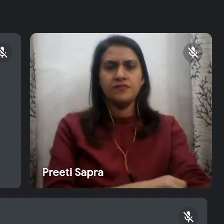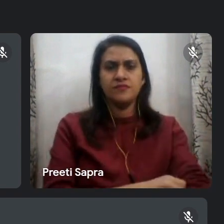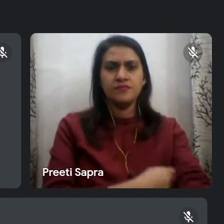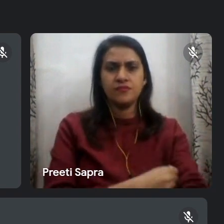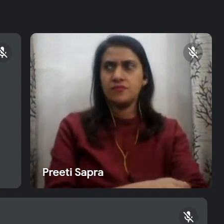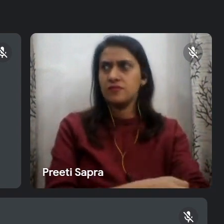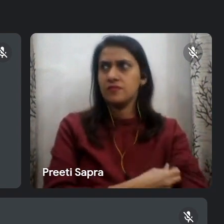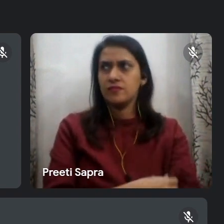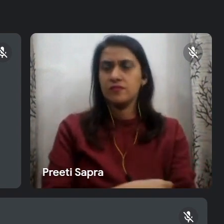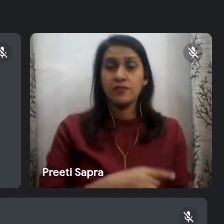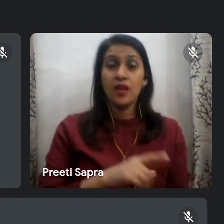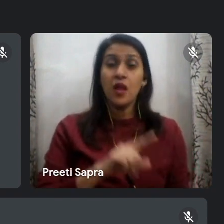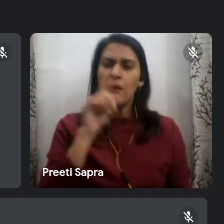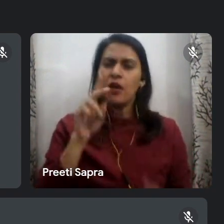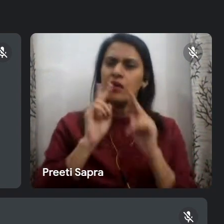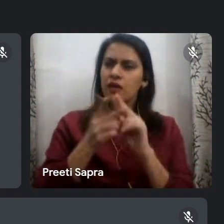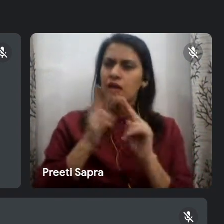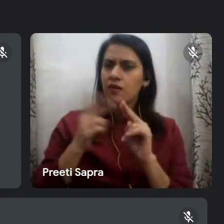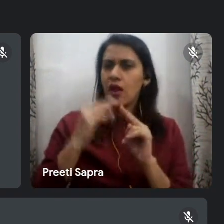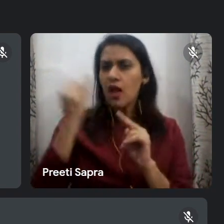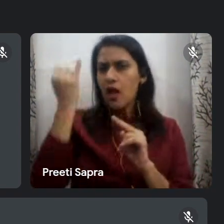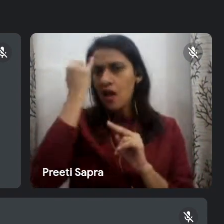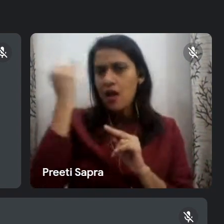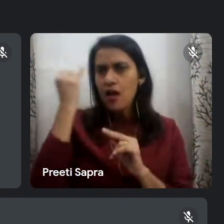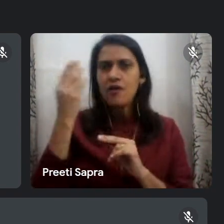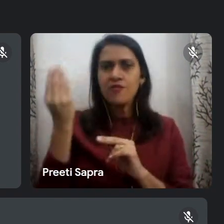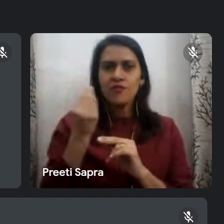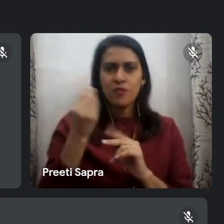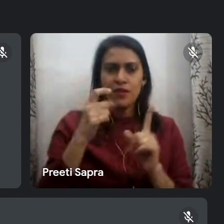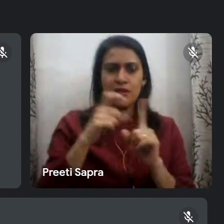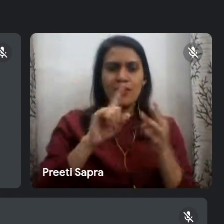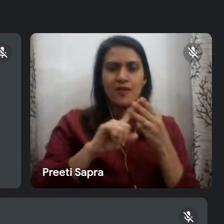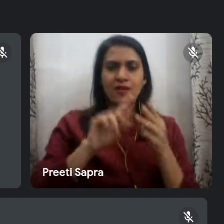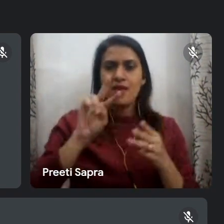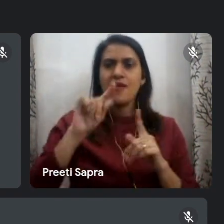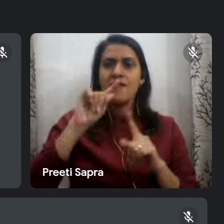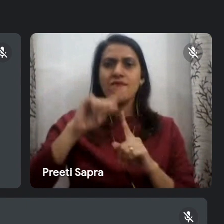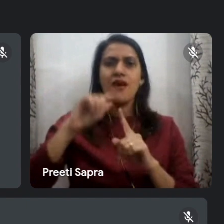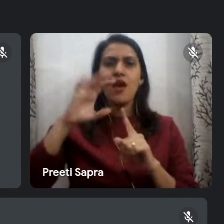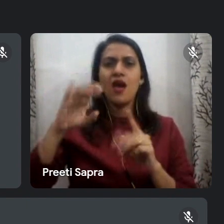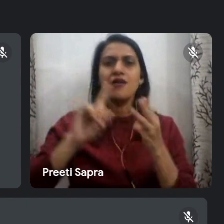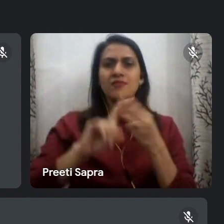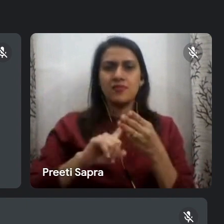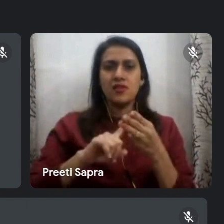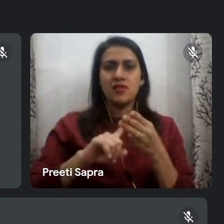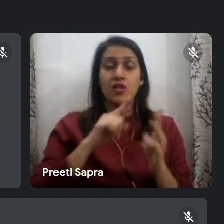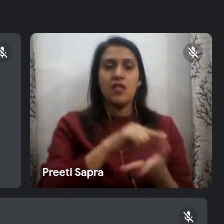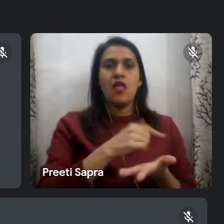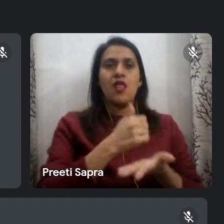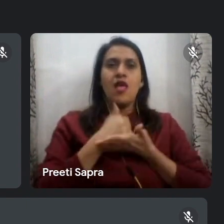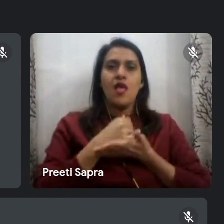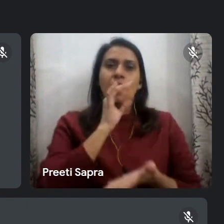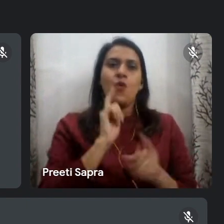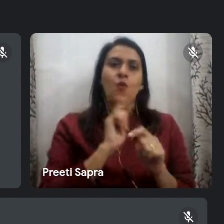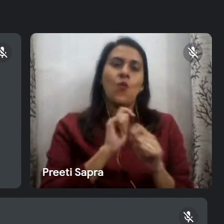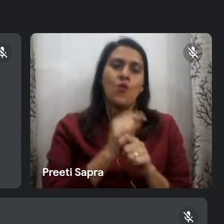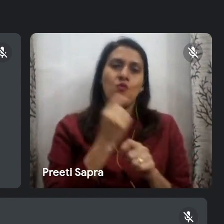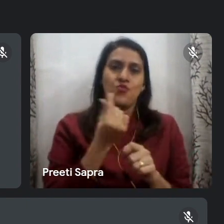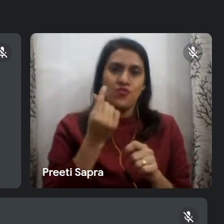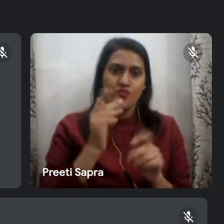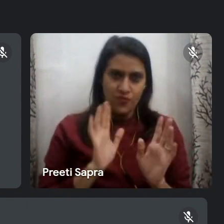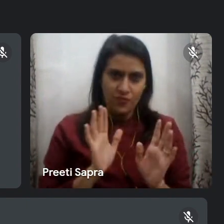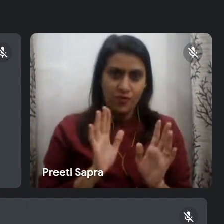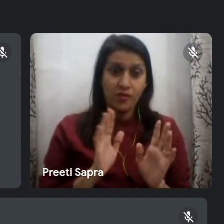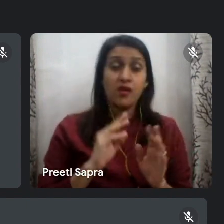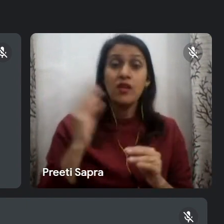there were hacks which I sort of devised for myself, which worked for me. For example, and I some of them I